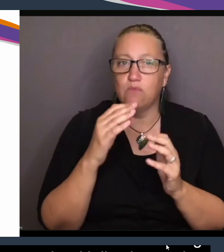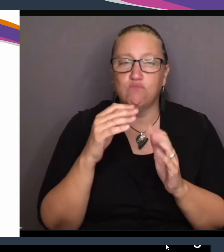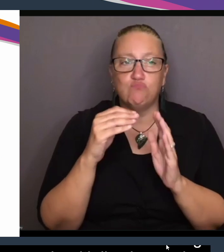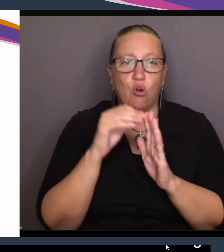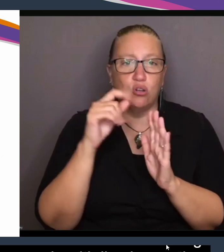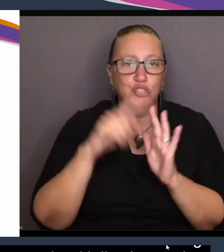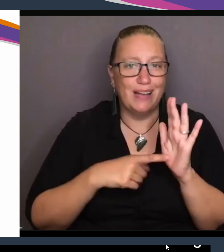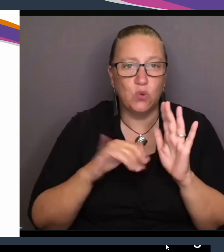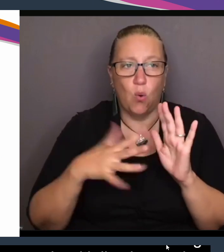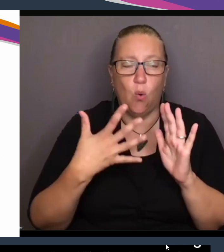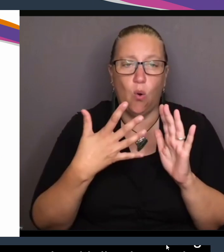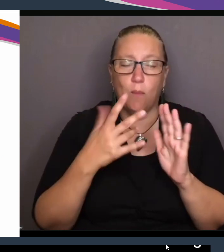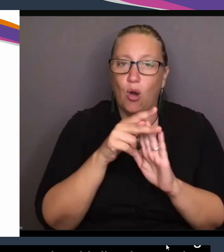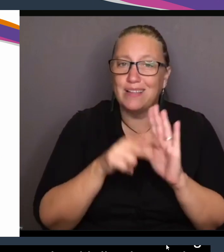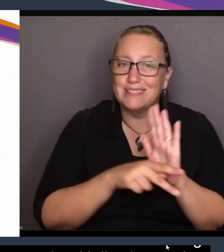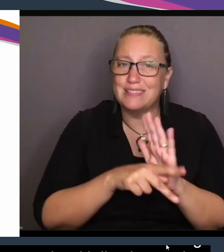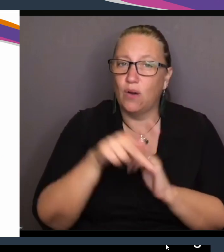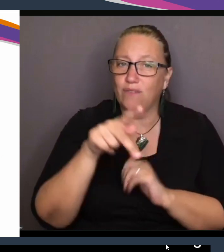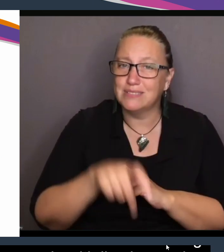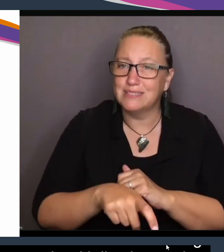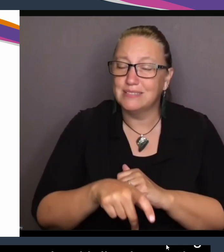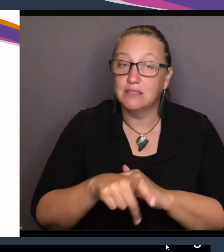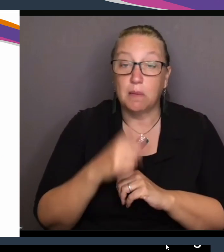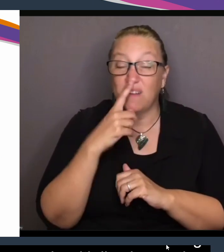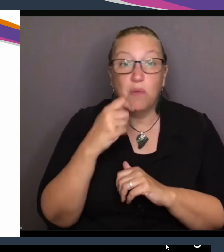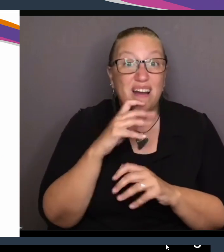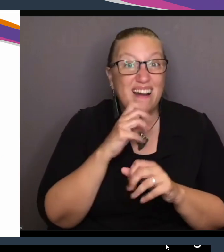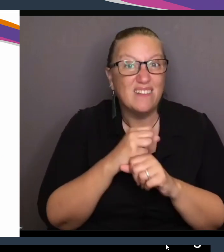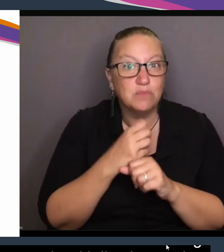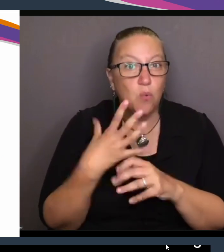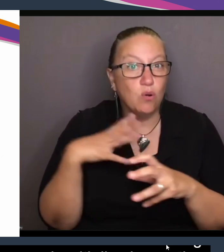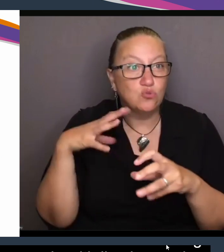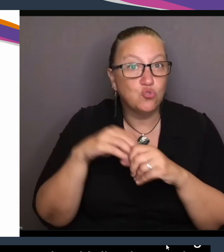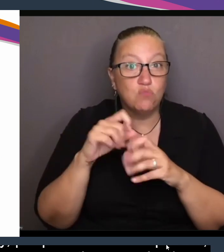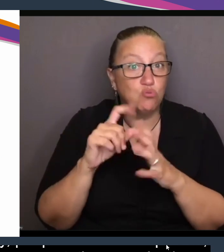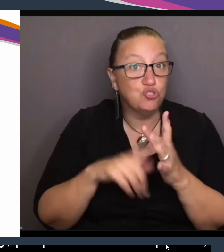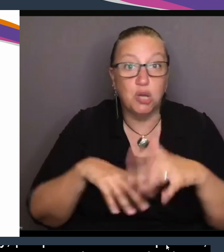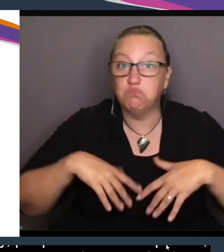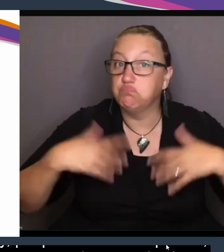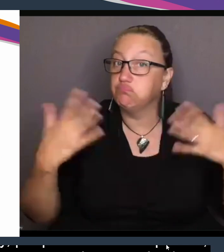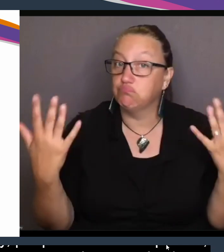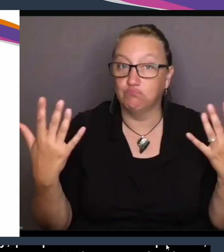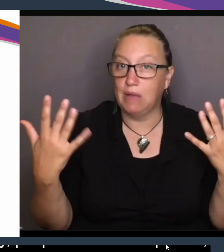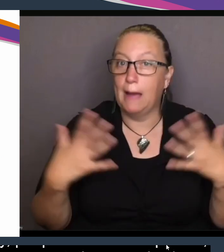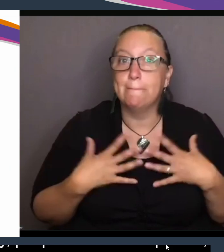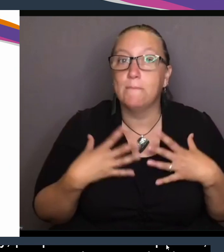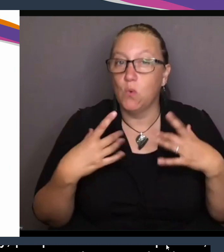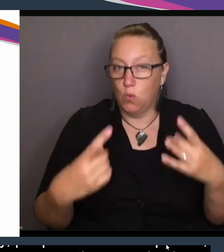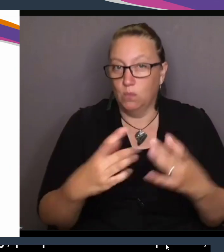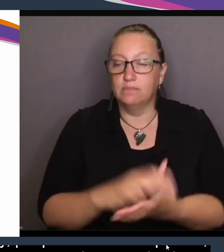officers from government who might want to join the project team or who you're already working with.